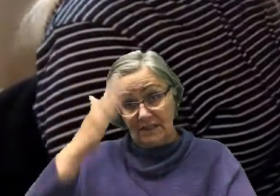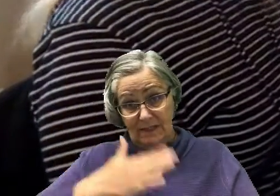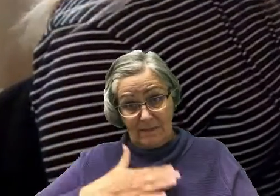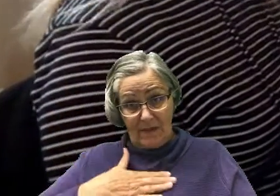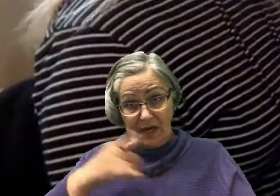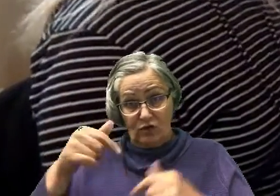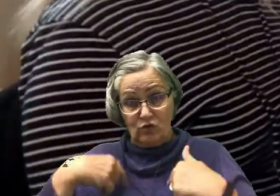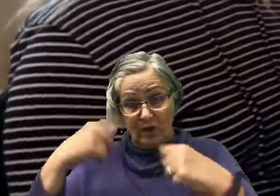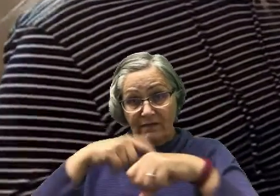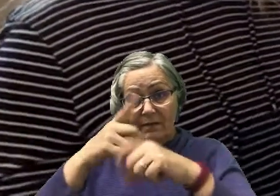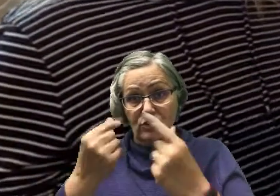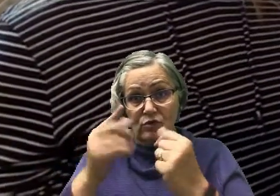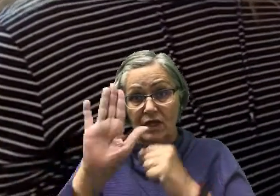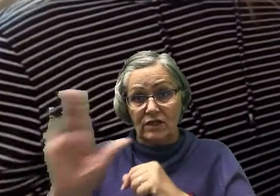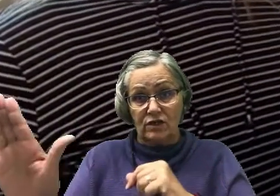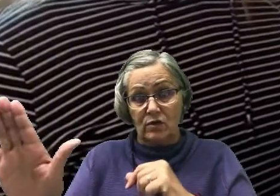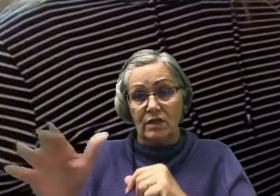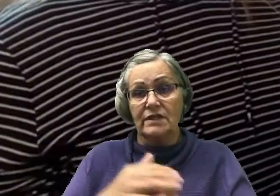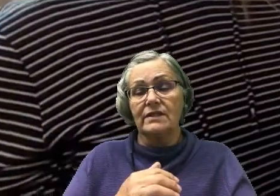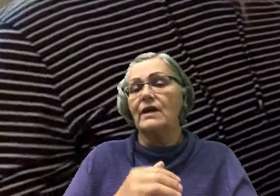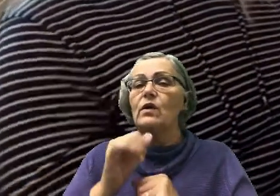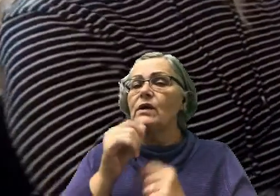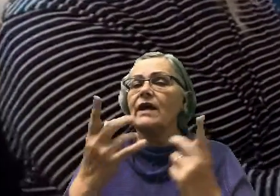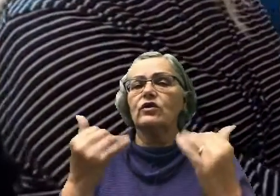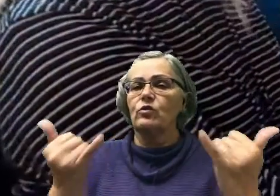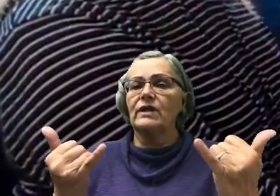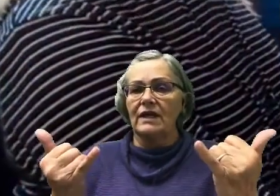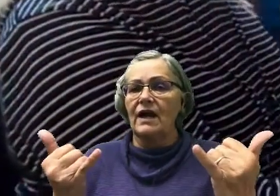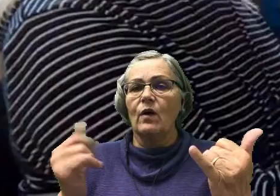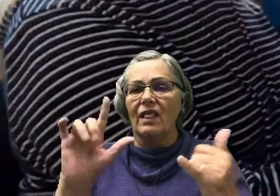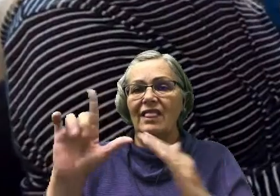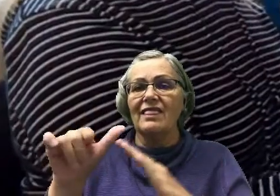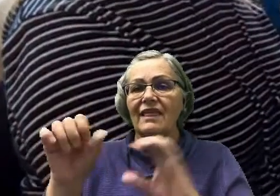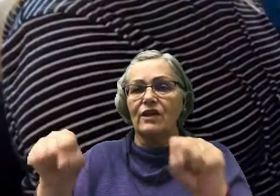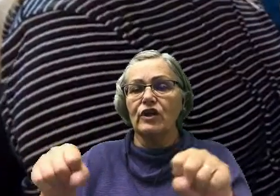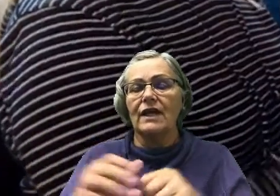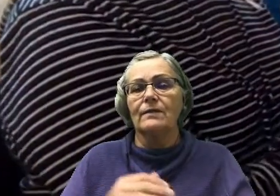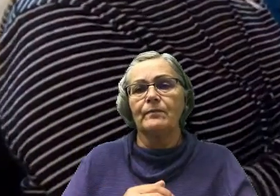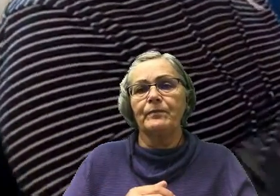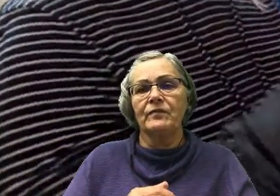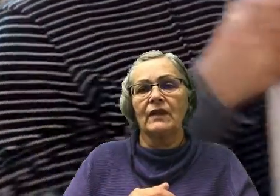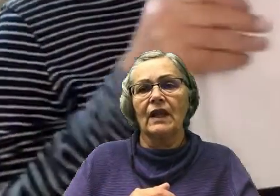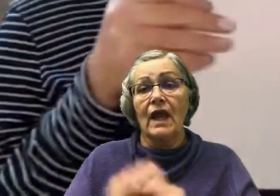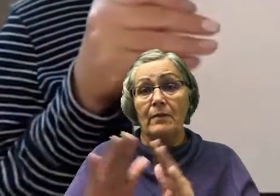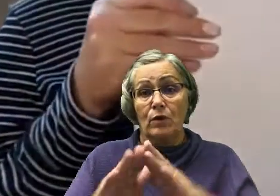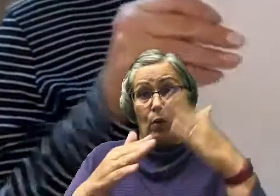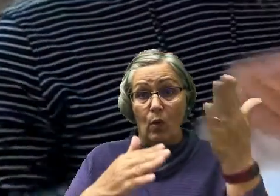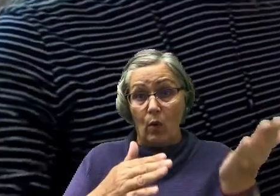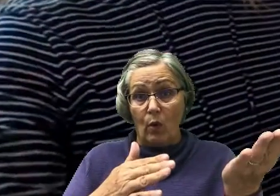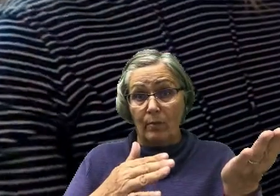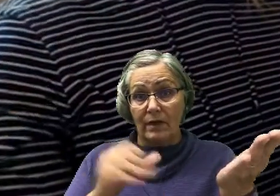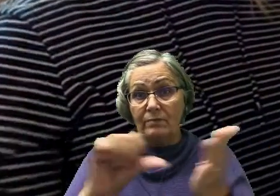your time and do that here on the computer. So I'm going to open my book up to the next